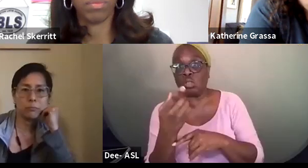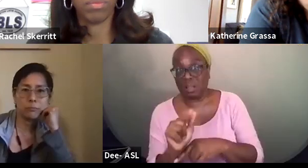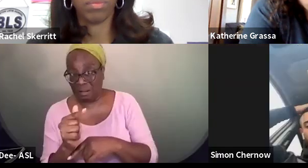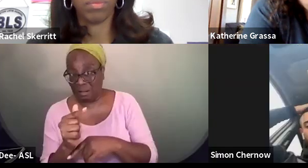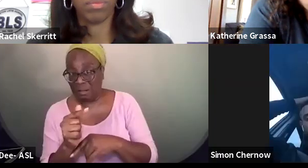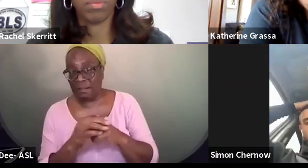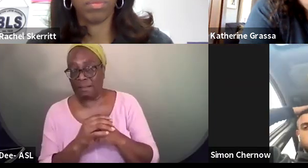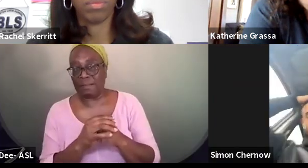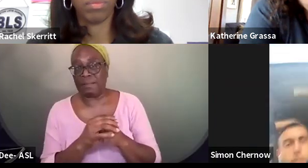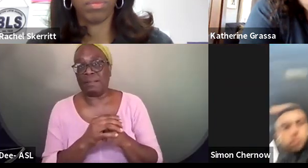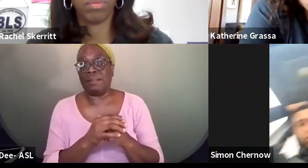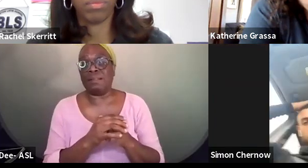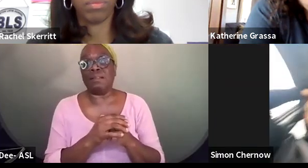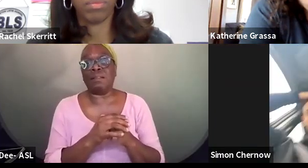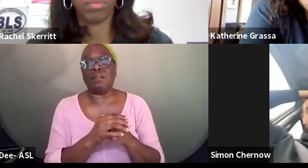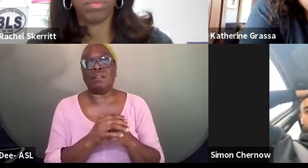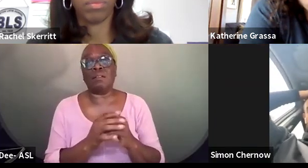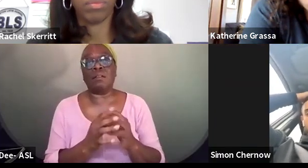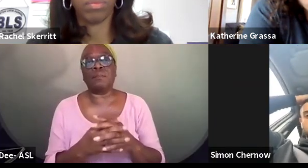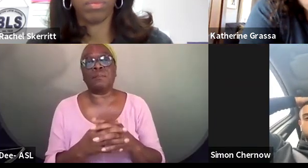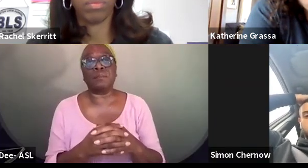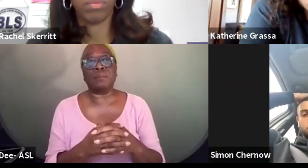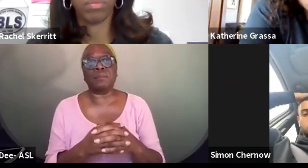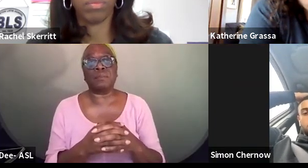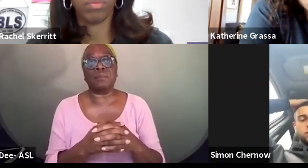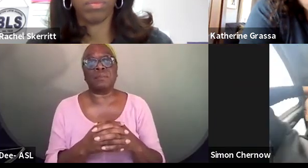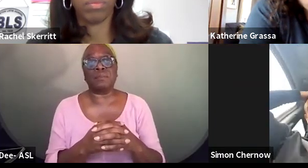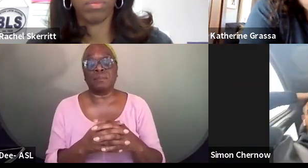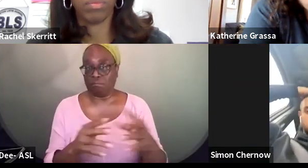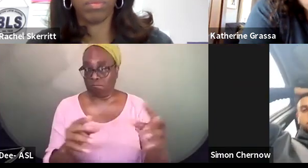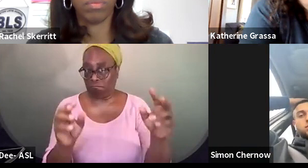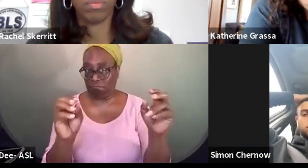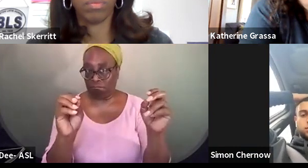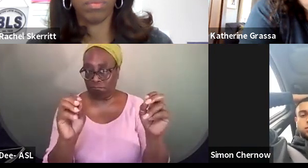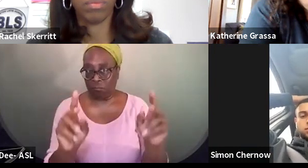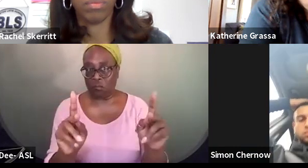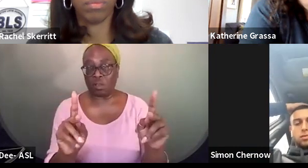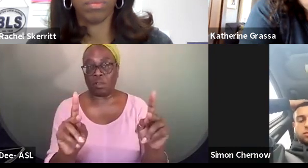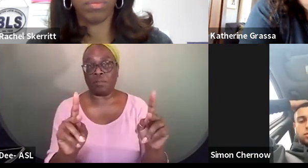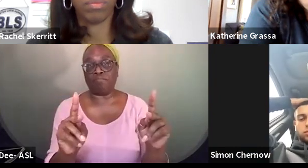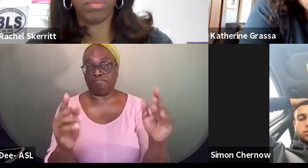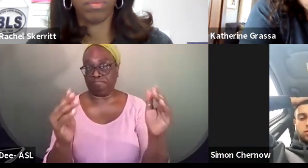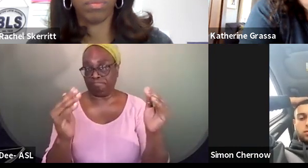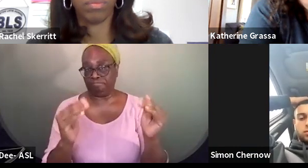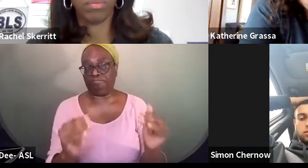Okay. moving forward,